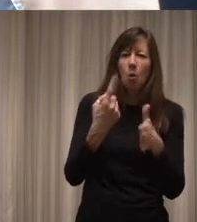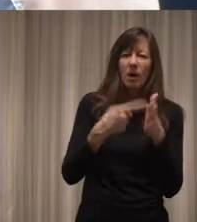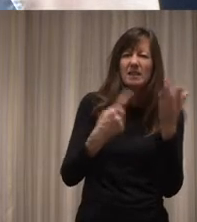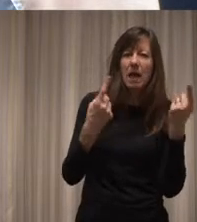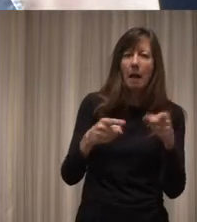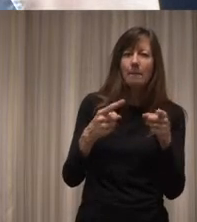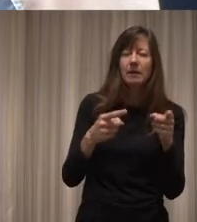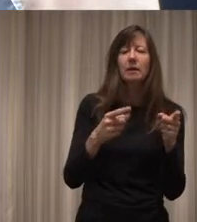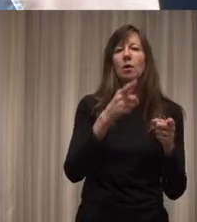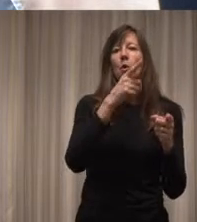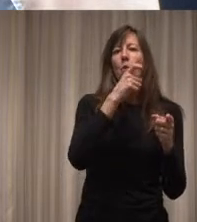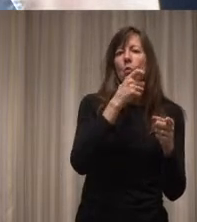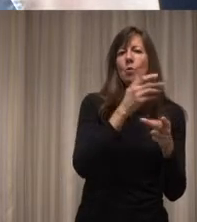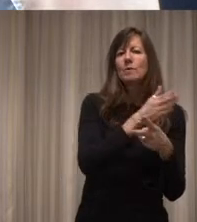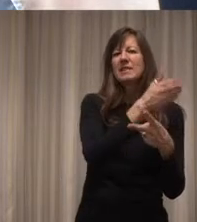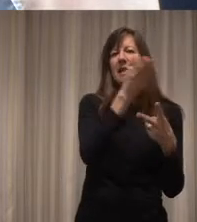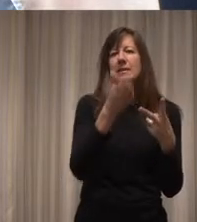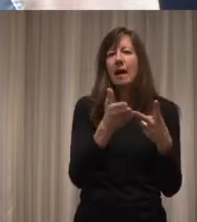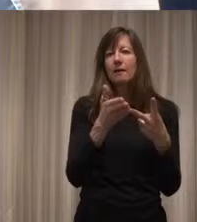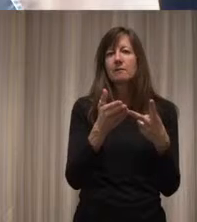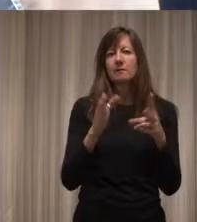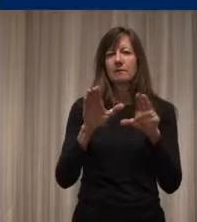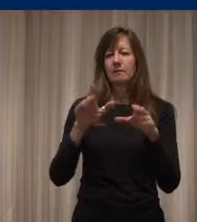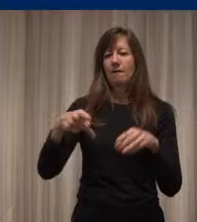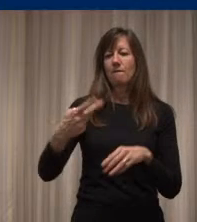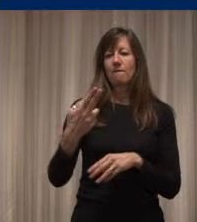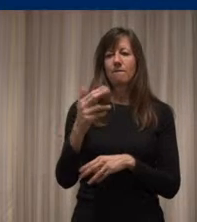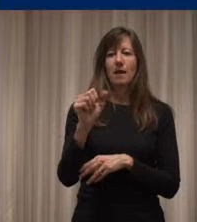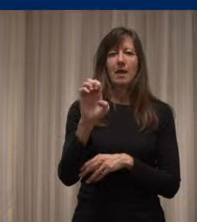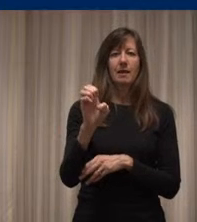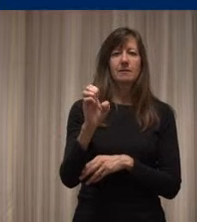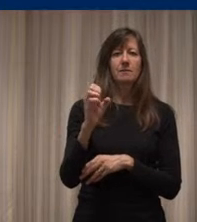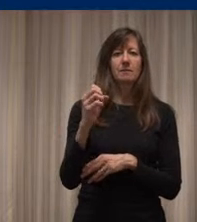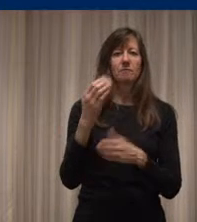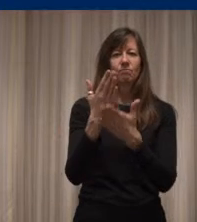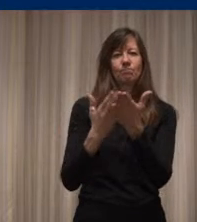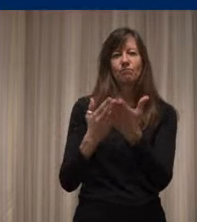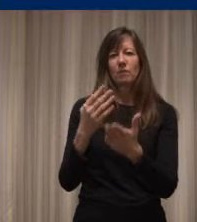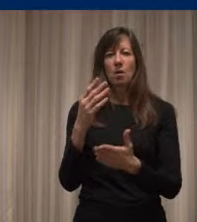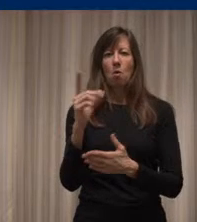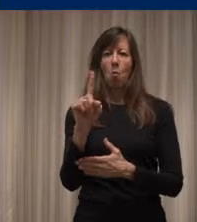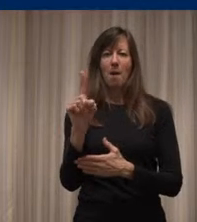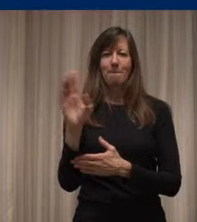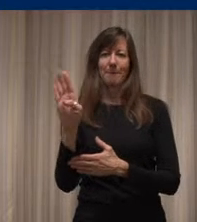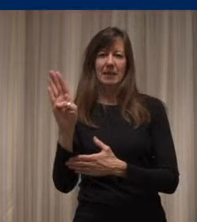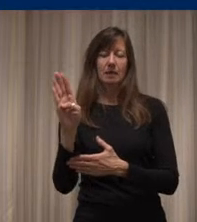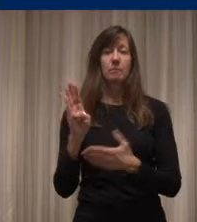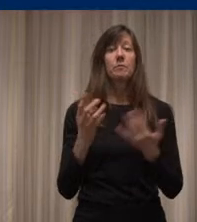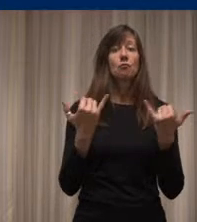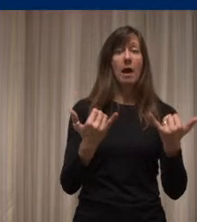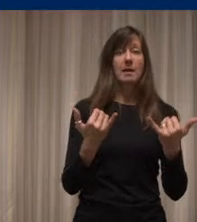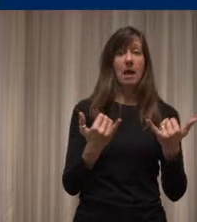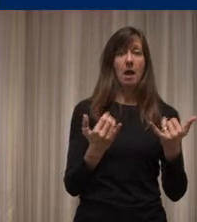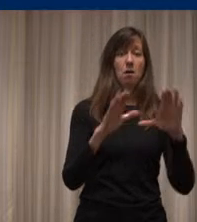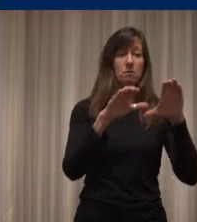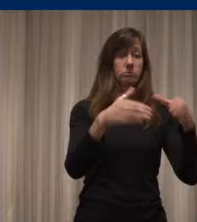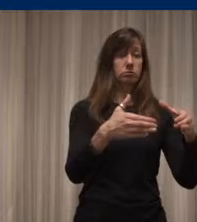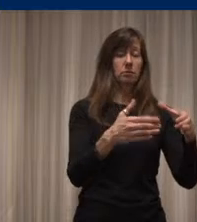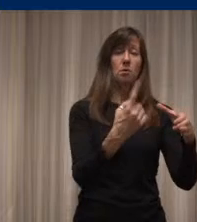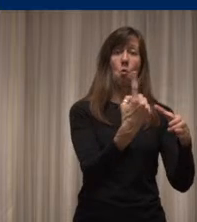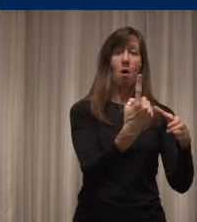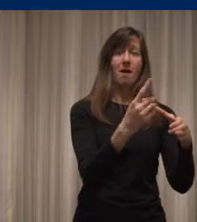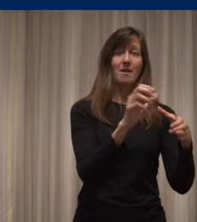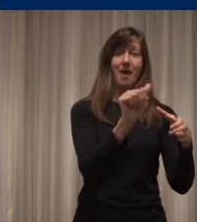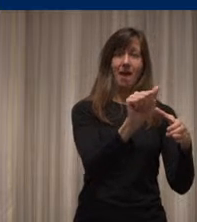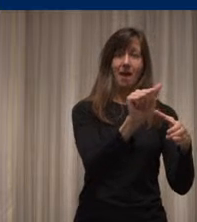1B. So right now, here's a long list of individuals and groups that are in phase 1A, which is what we're